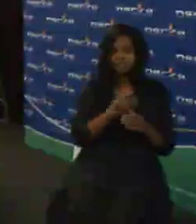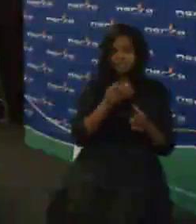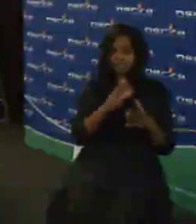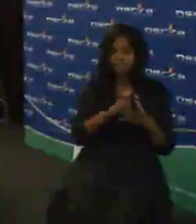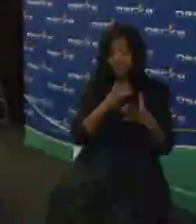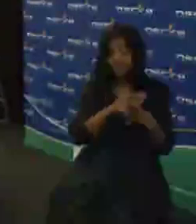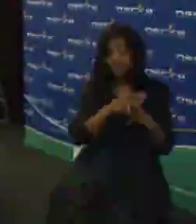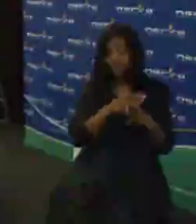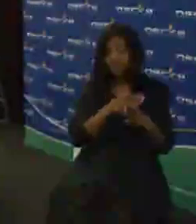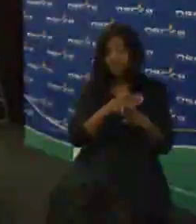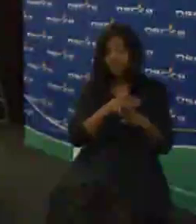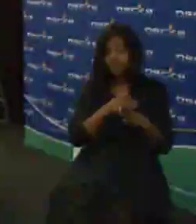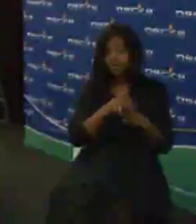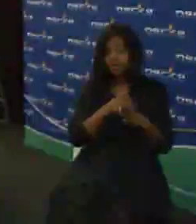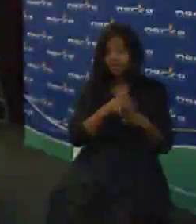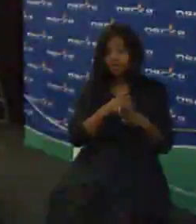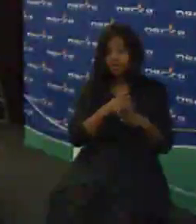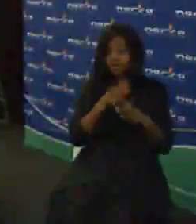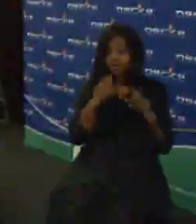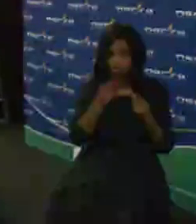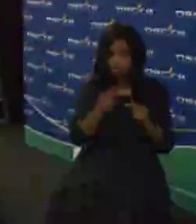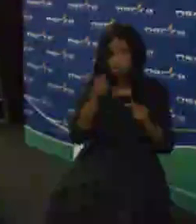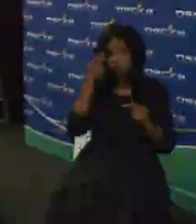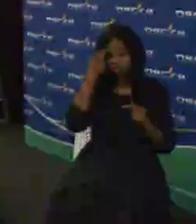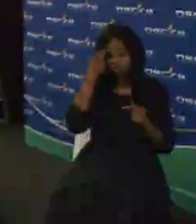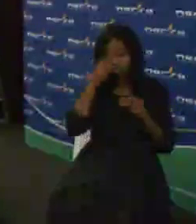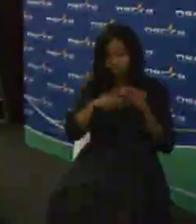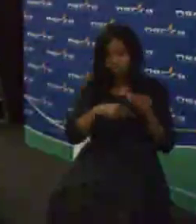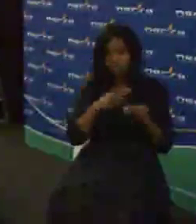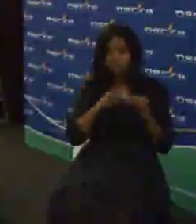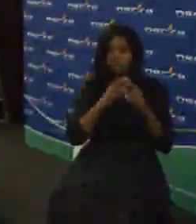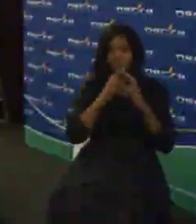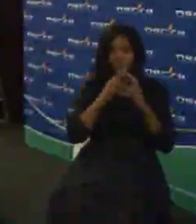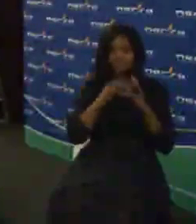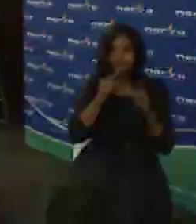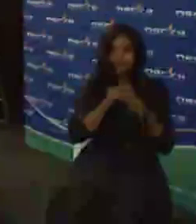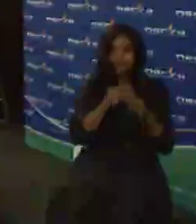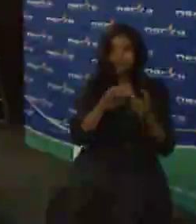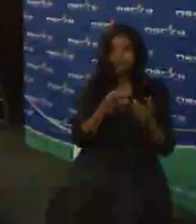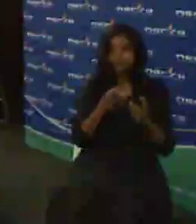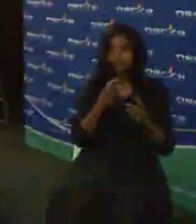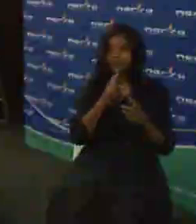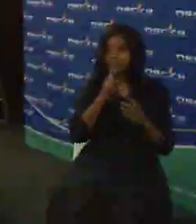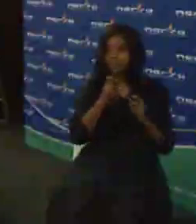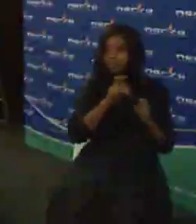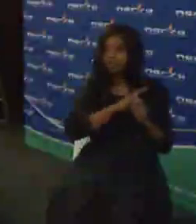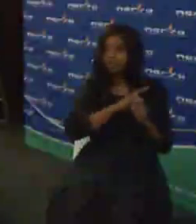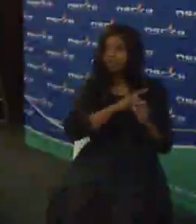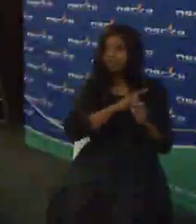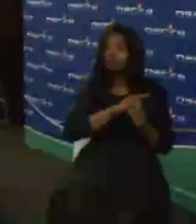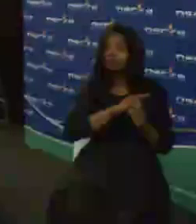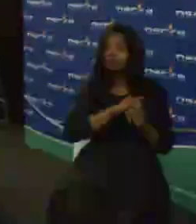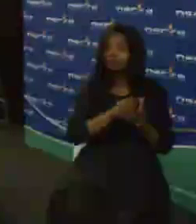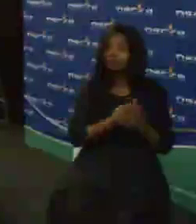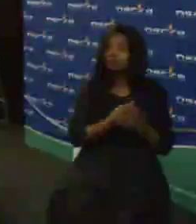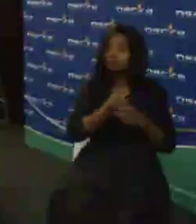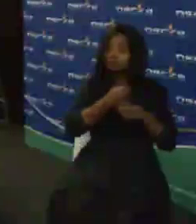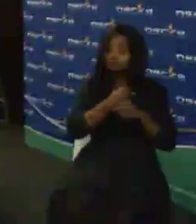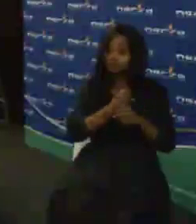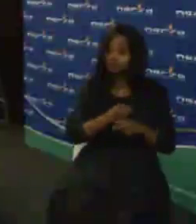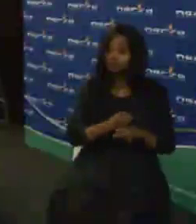say, do consider and respond to the question of saying, why not factor